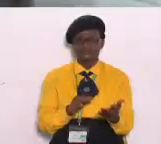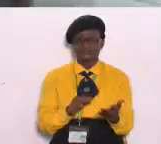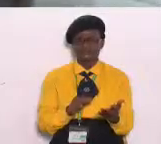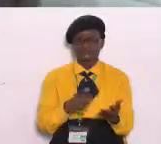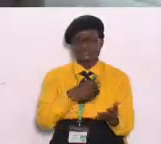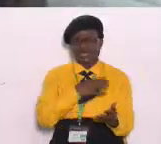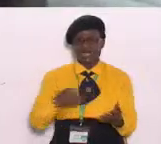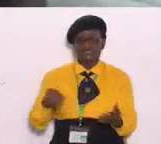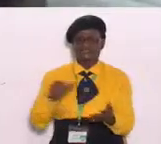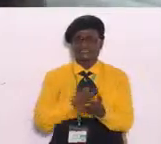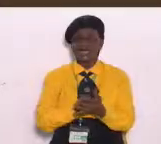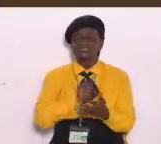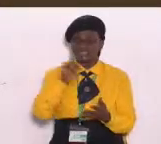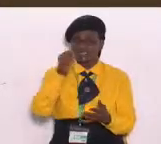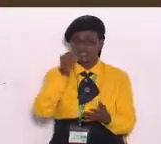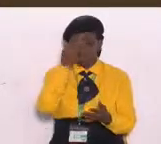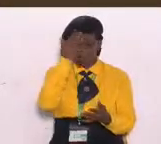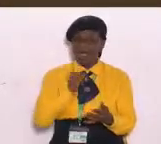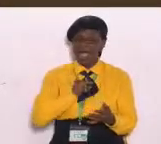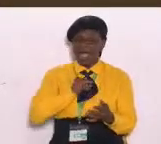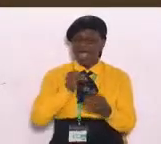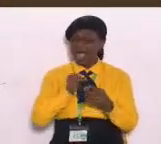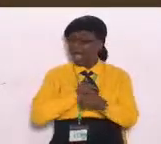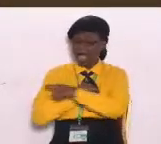And that's why I'm decreeing straight away